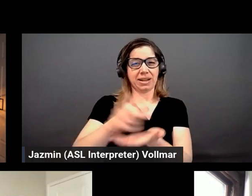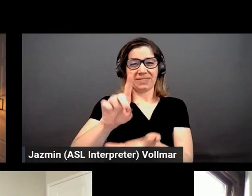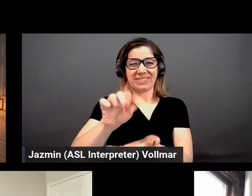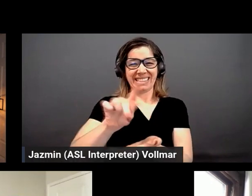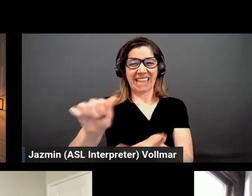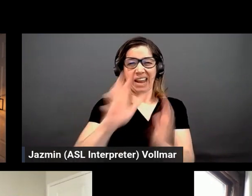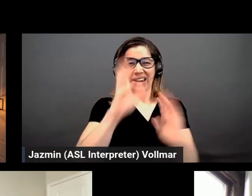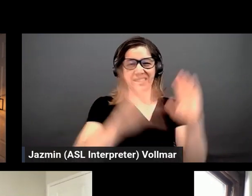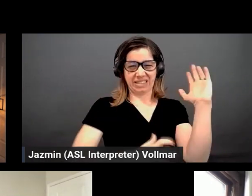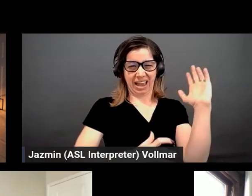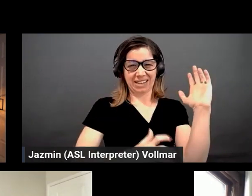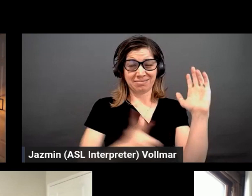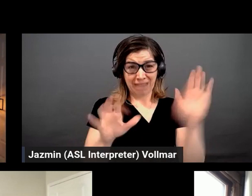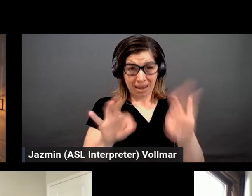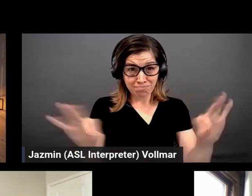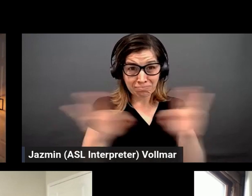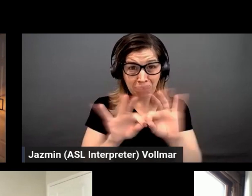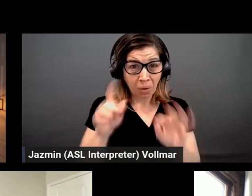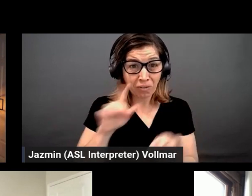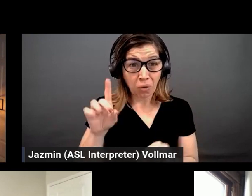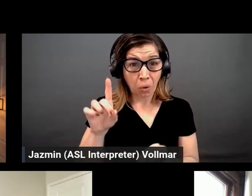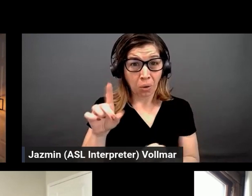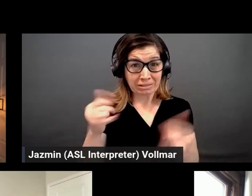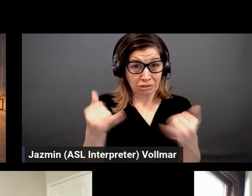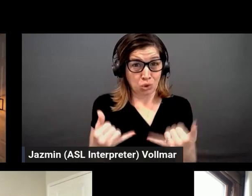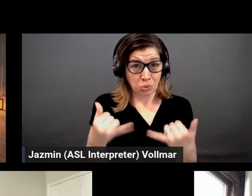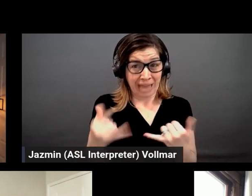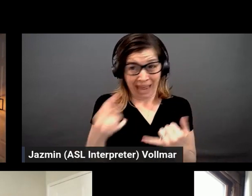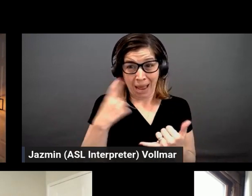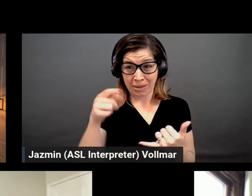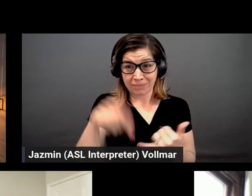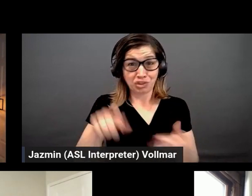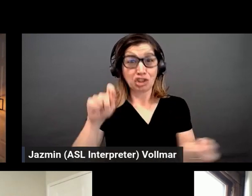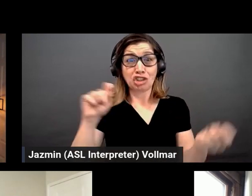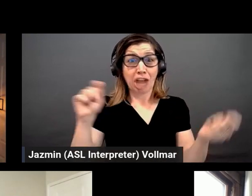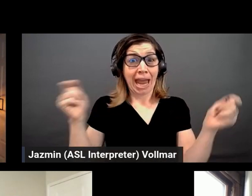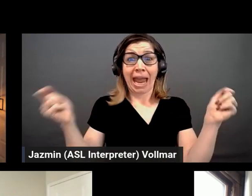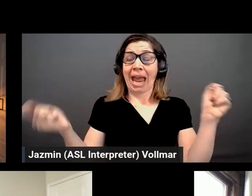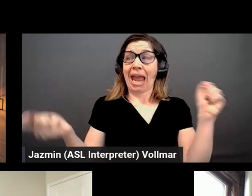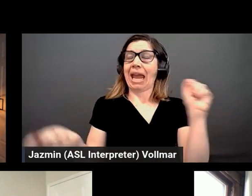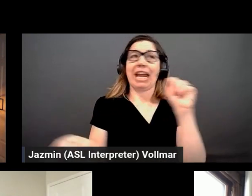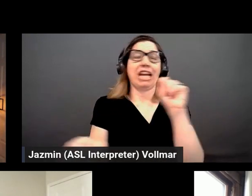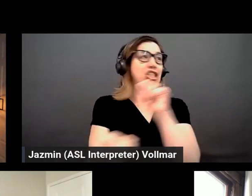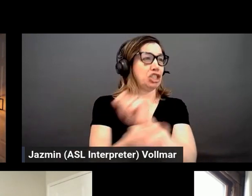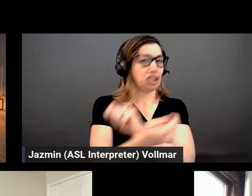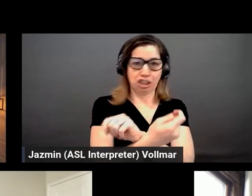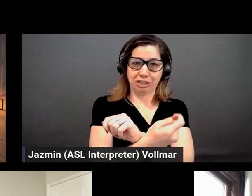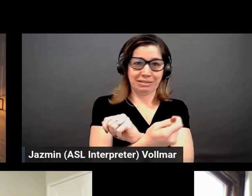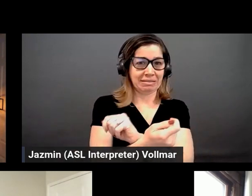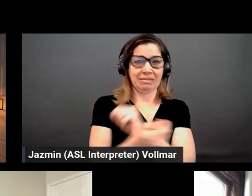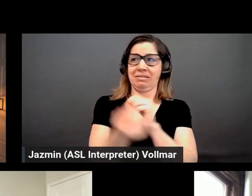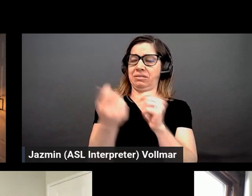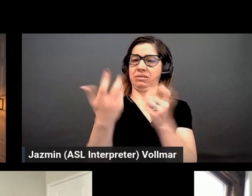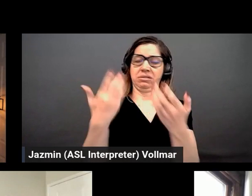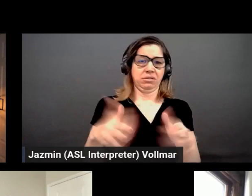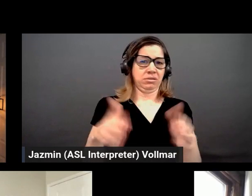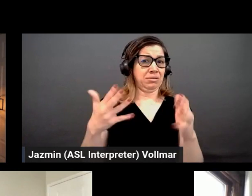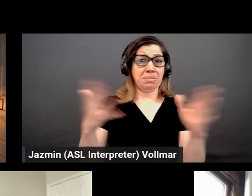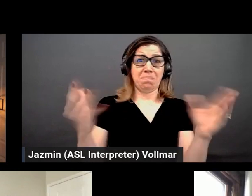important today because in this changing climate where we are seeing a greater emphasis